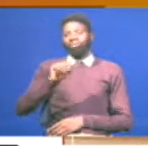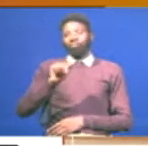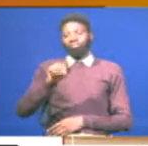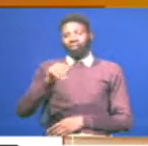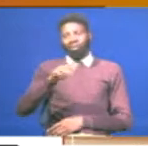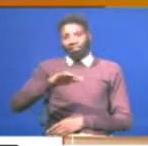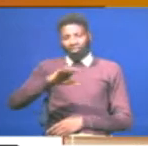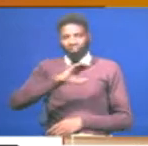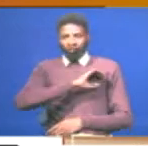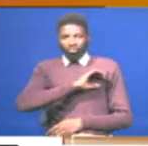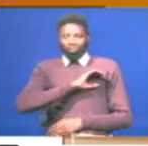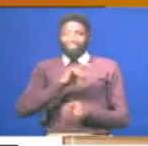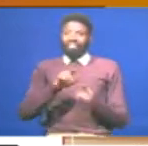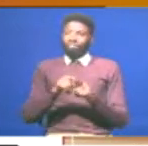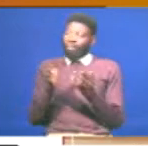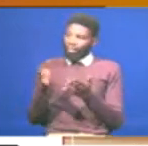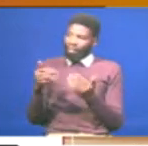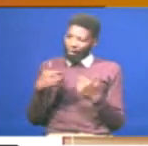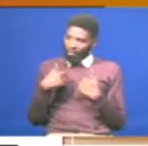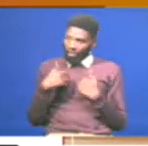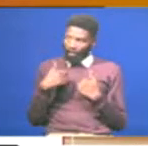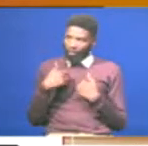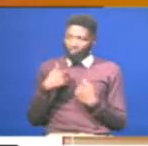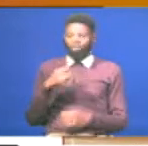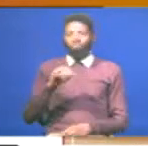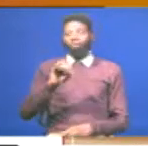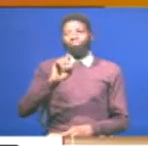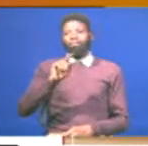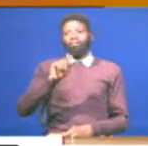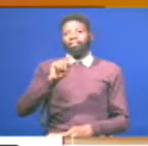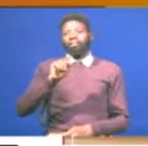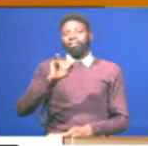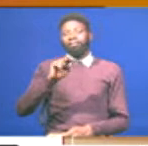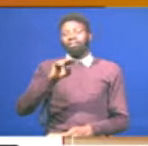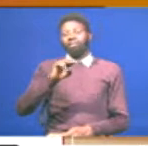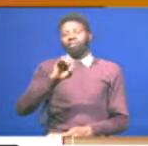was and still is Dr. Otieno Mbari in Finland, and